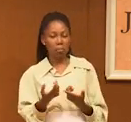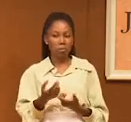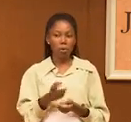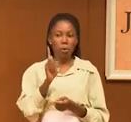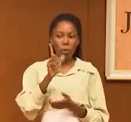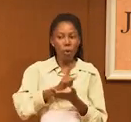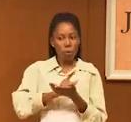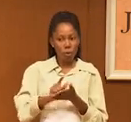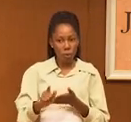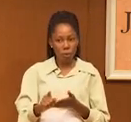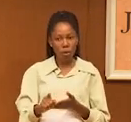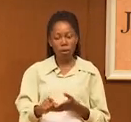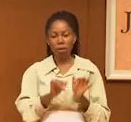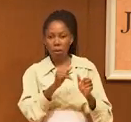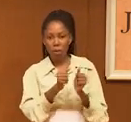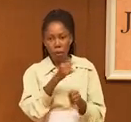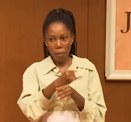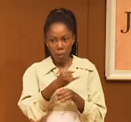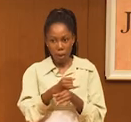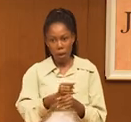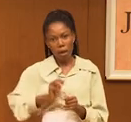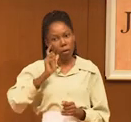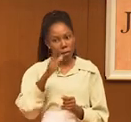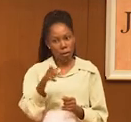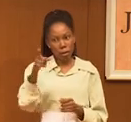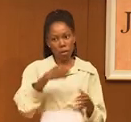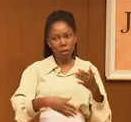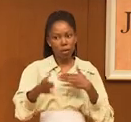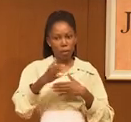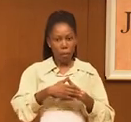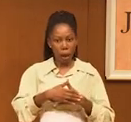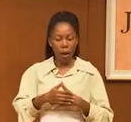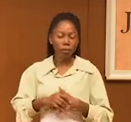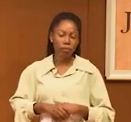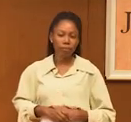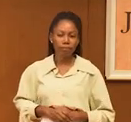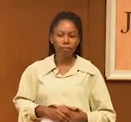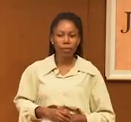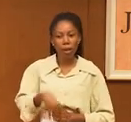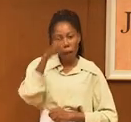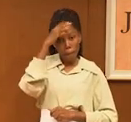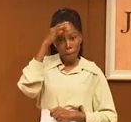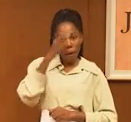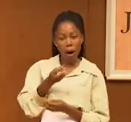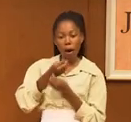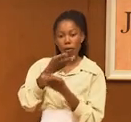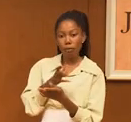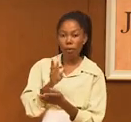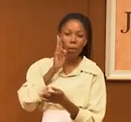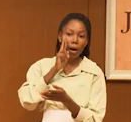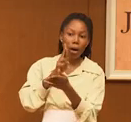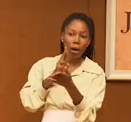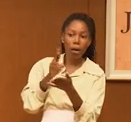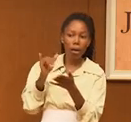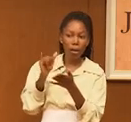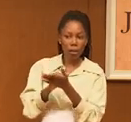family. And then we came back to Lagos State. When we came back, he told me that, you know,